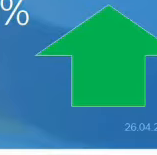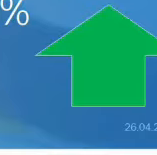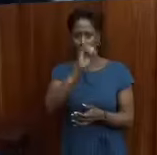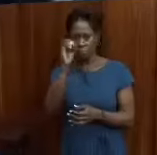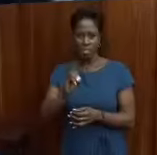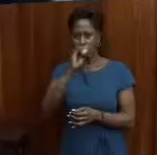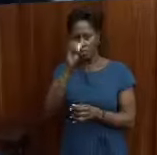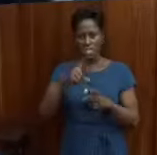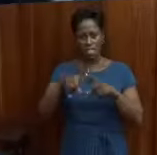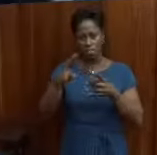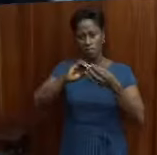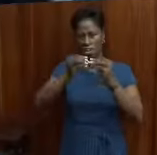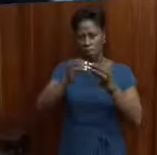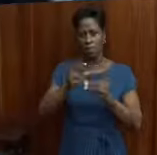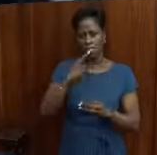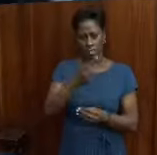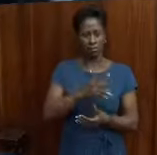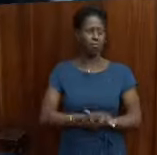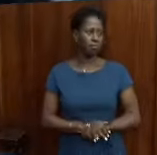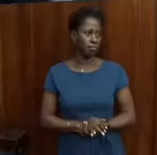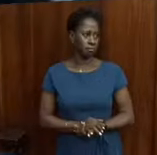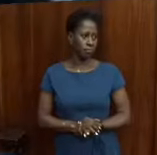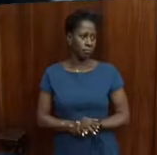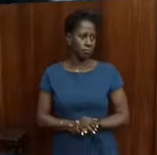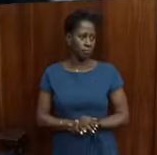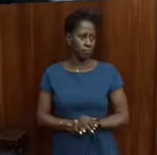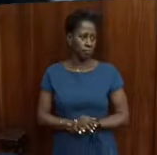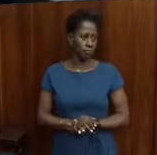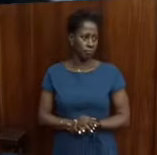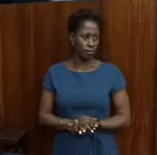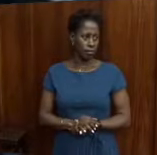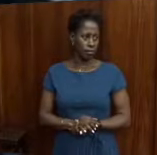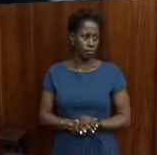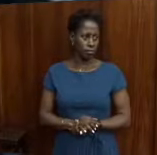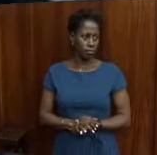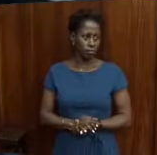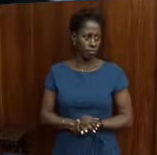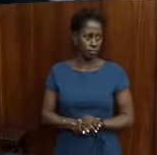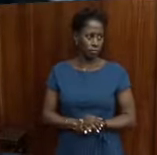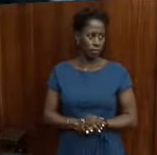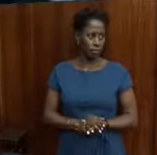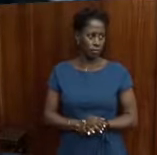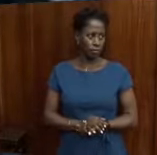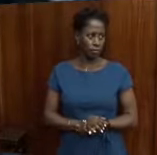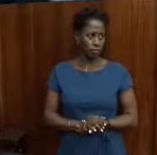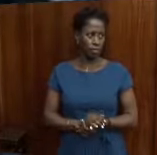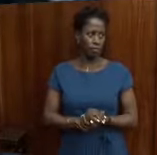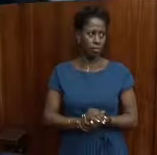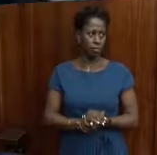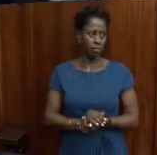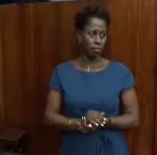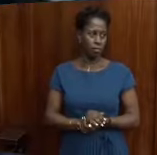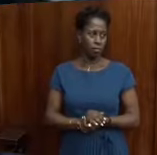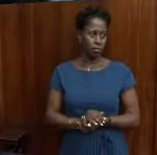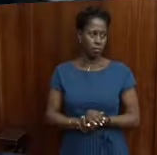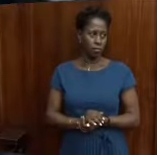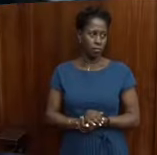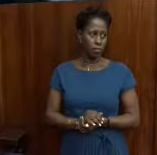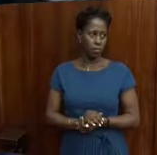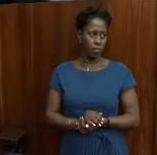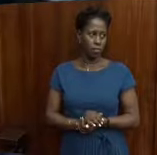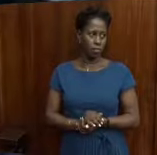just under half of the 2019 levels. Overall, the increase in stayover visitors was because of pent-up demand